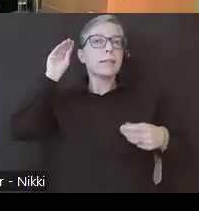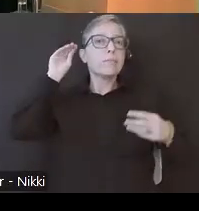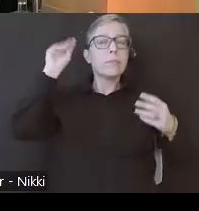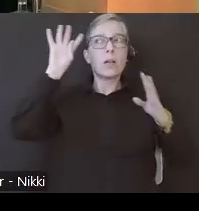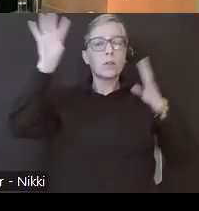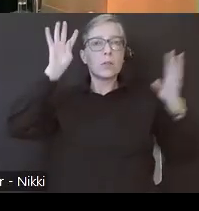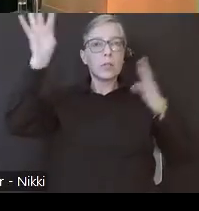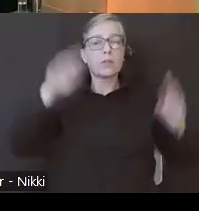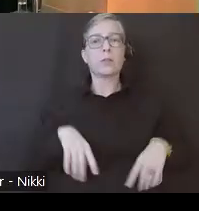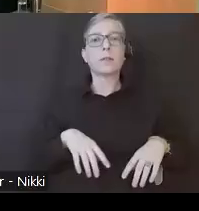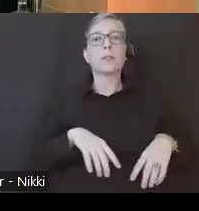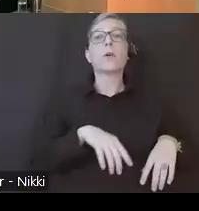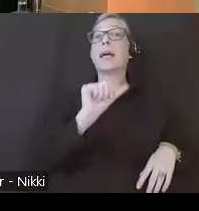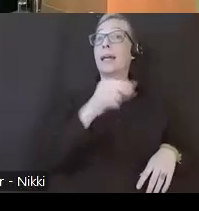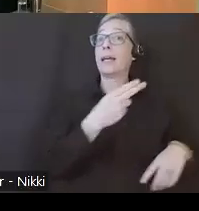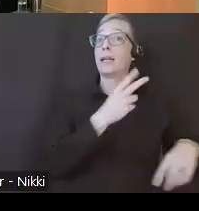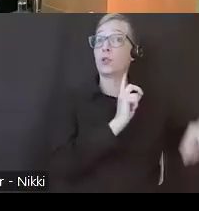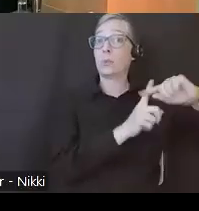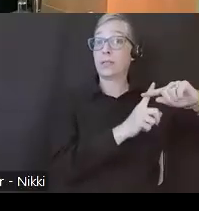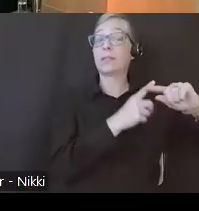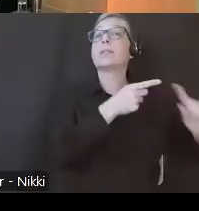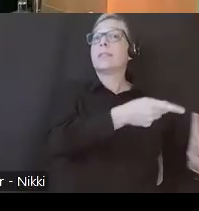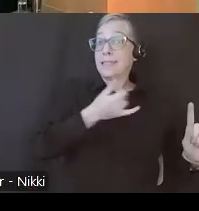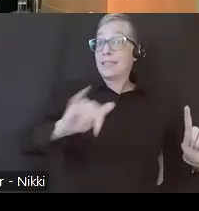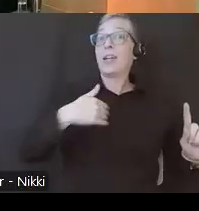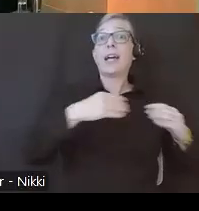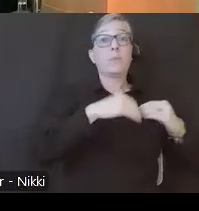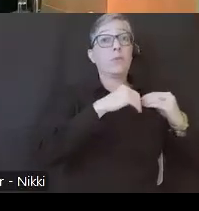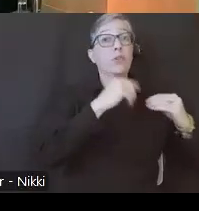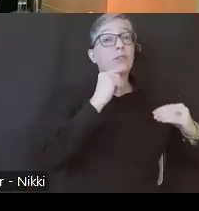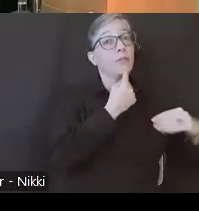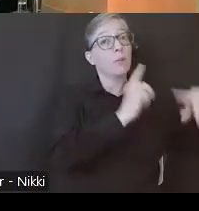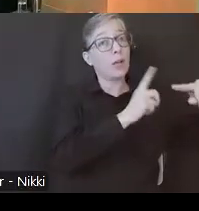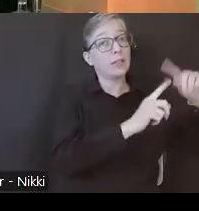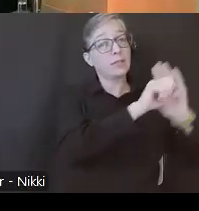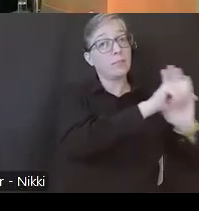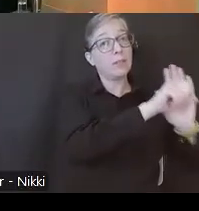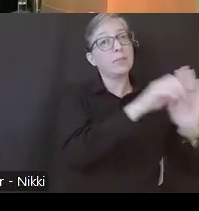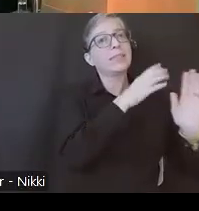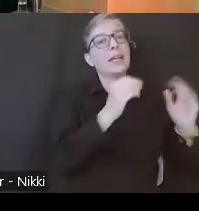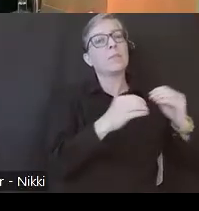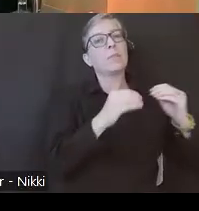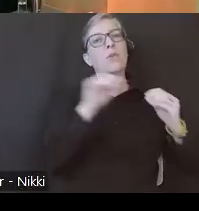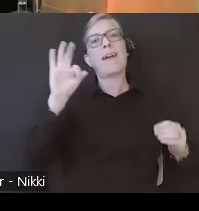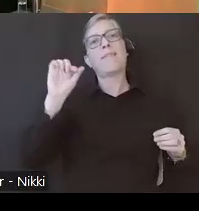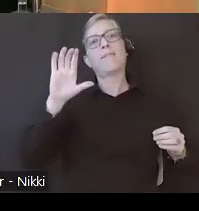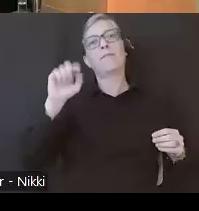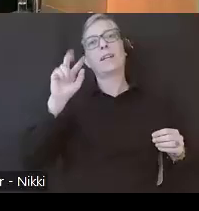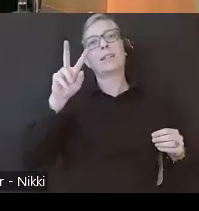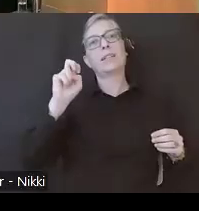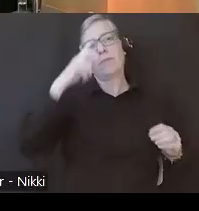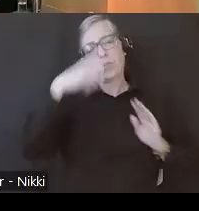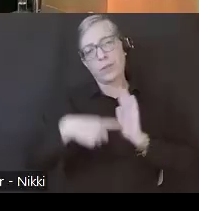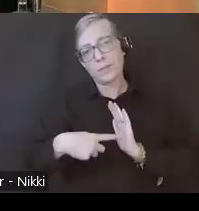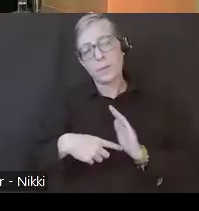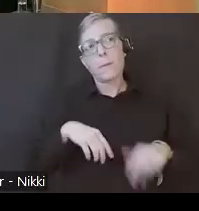AH+ participants still had more severe positive symptoms. They also had more severe affective symptoms, symptoms like anxiety and depression, and